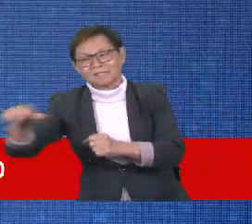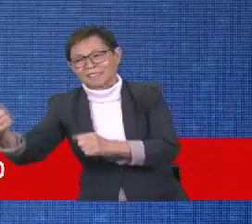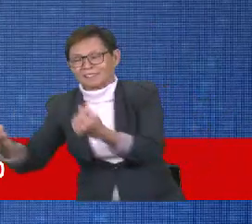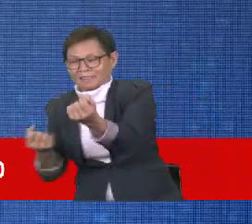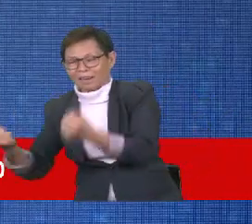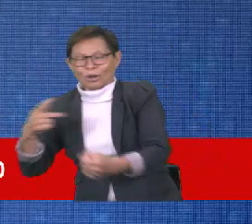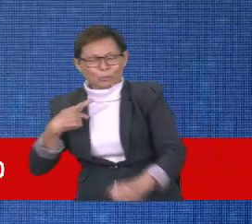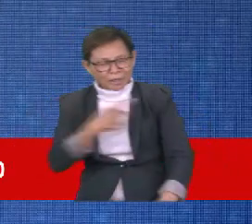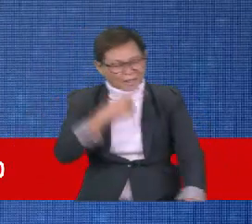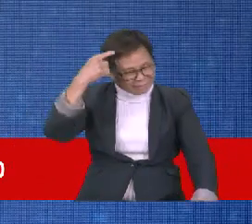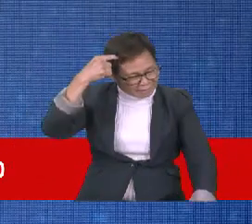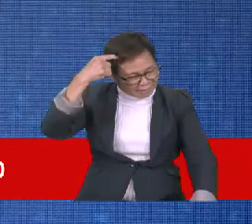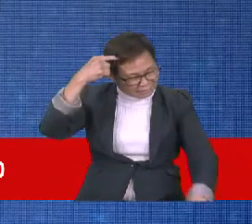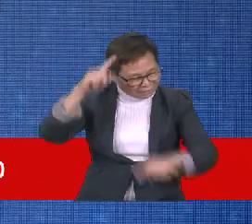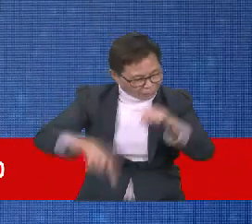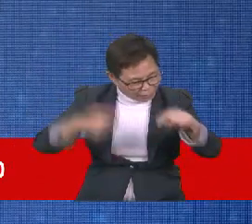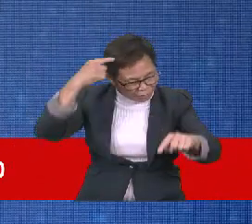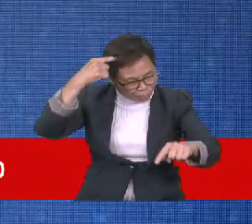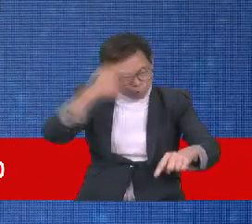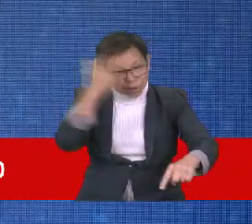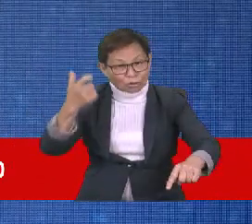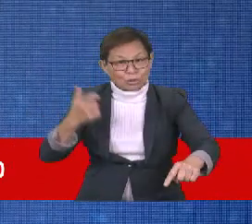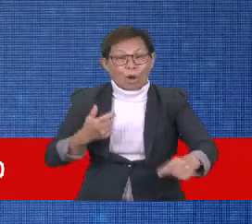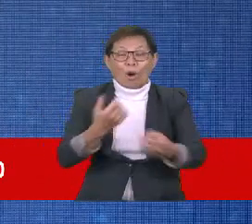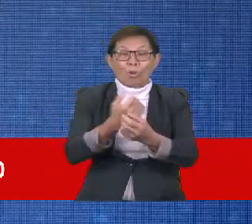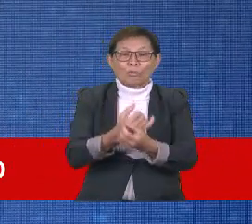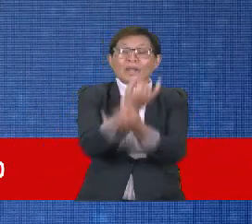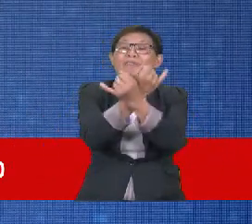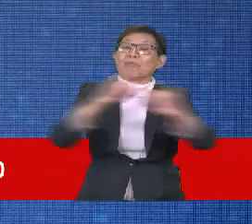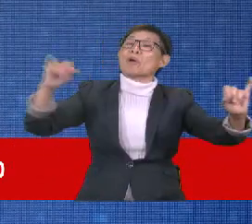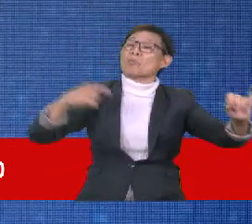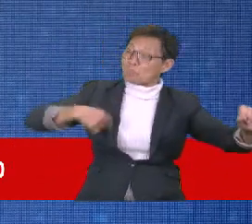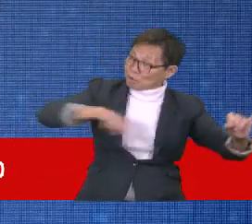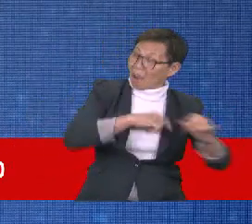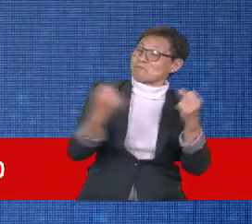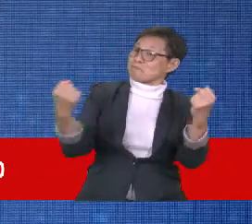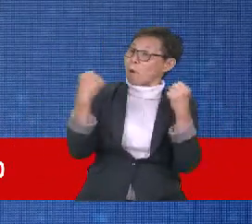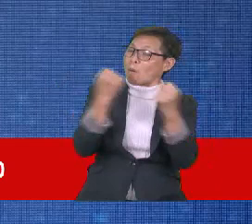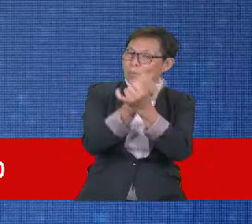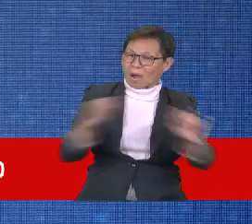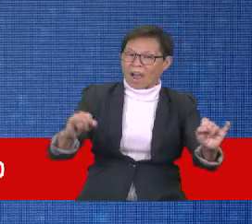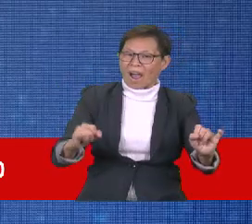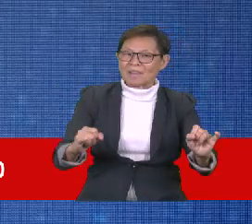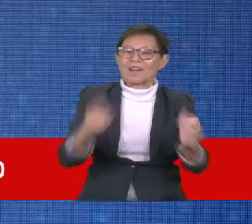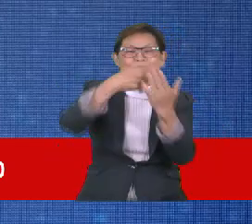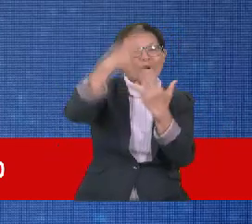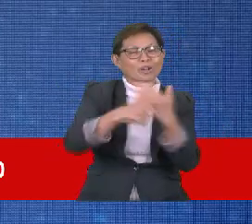We can't think in that direction because we are fiercely independent and in the event